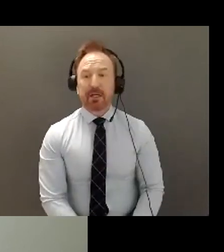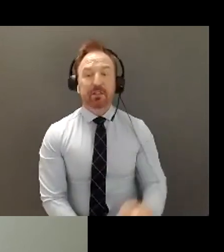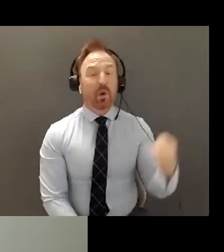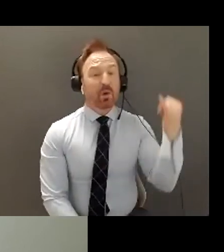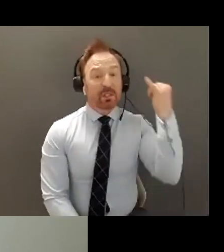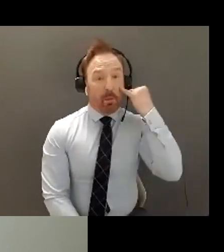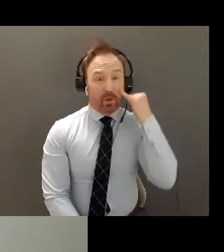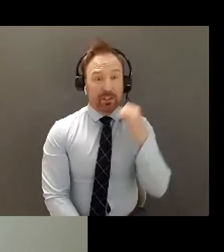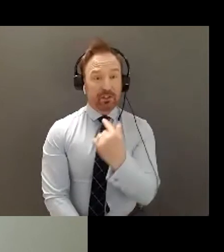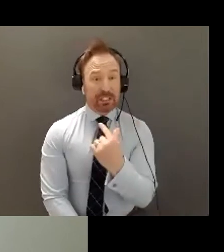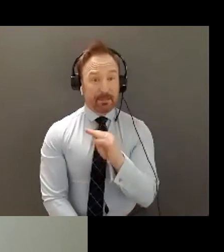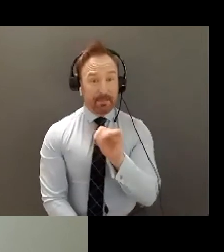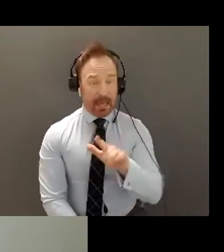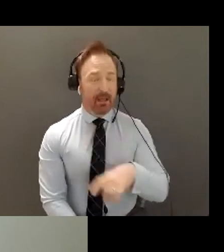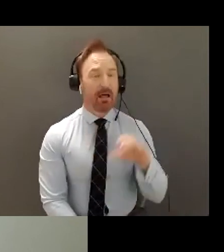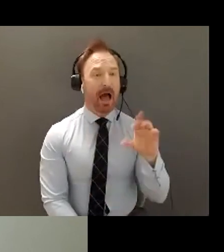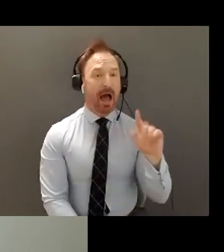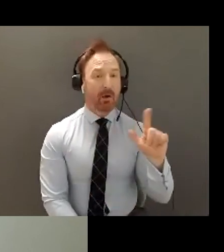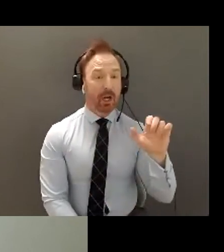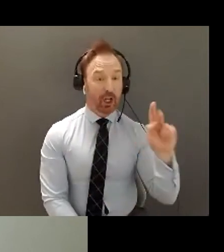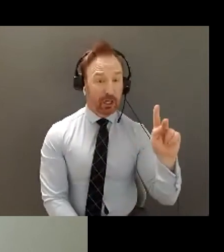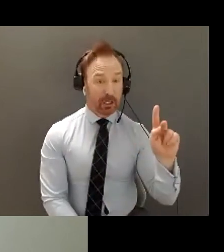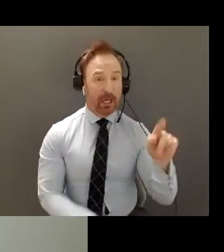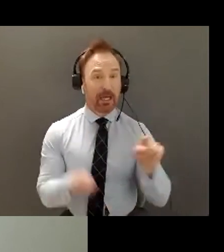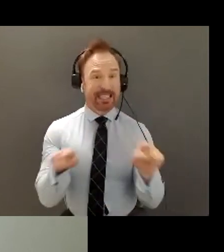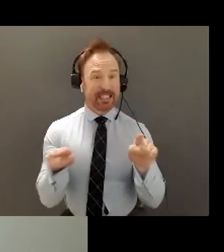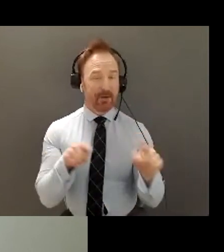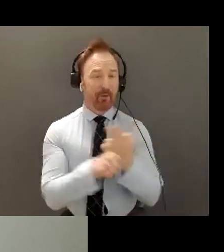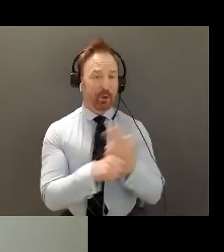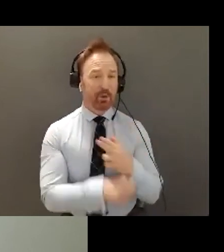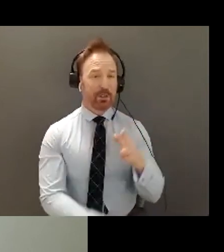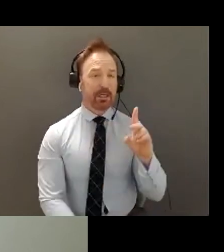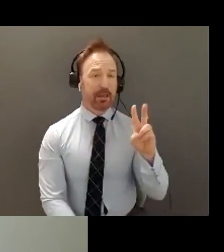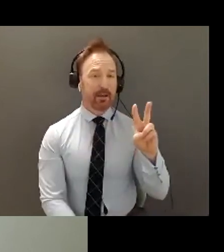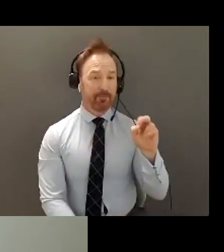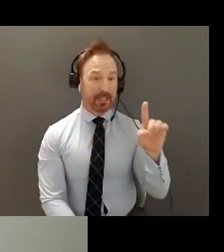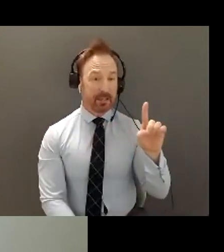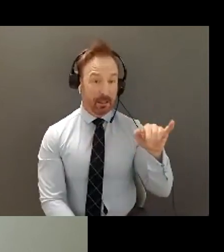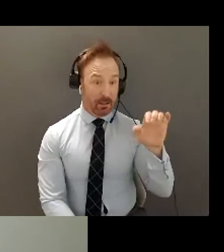use Gmail or Outlook when sending Vidyard, I would use that typically.